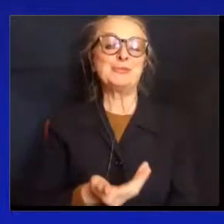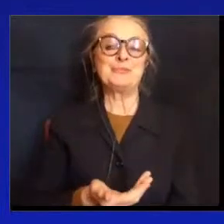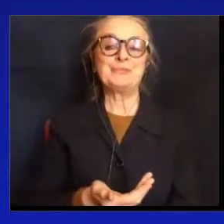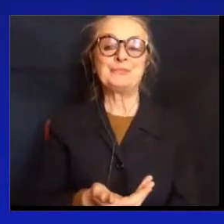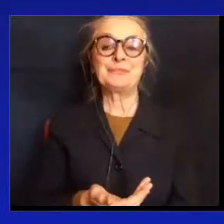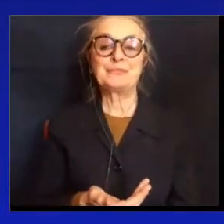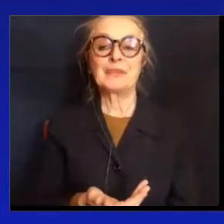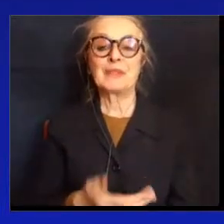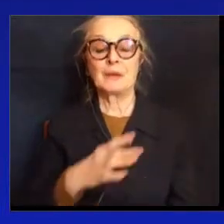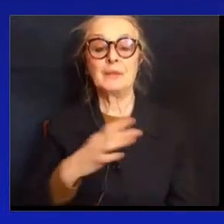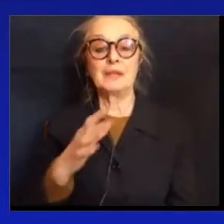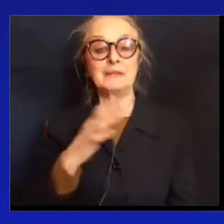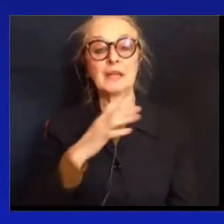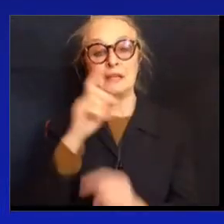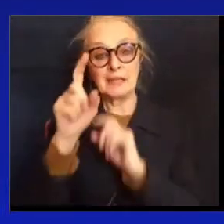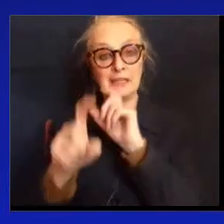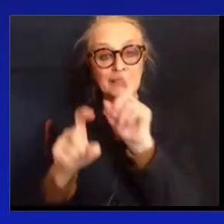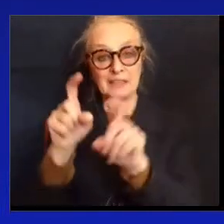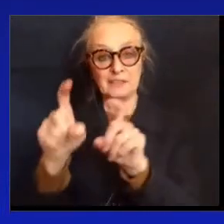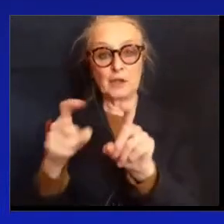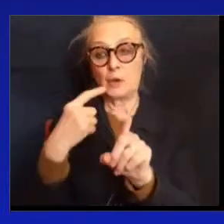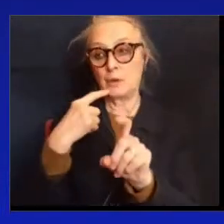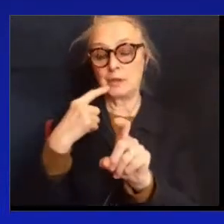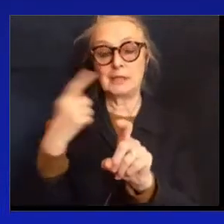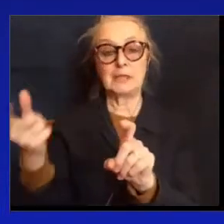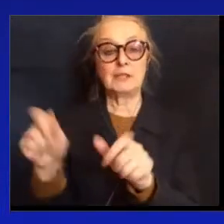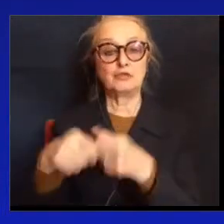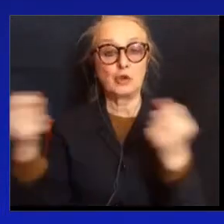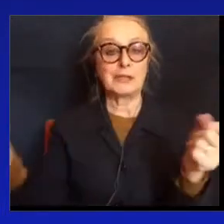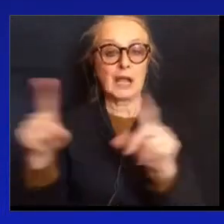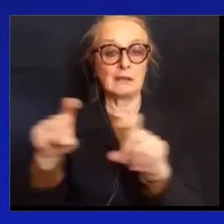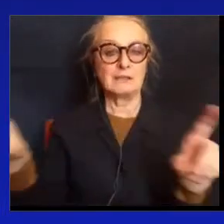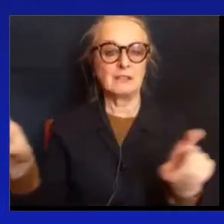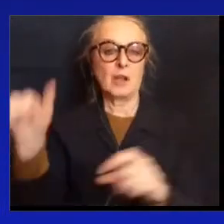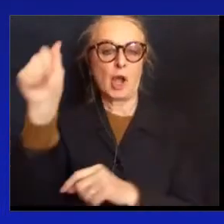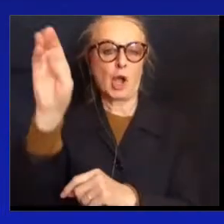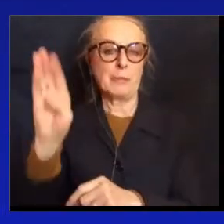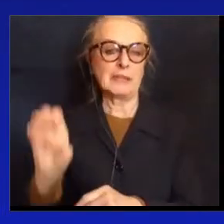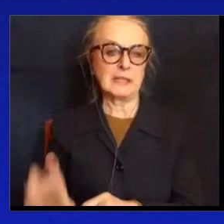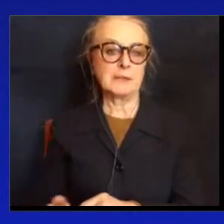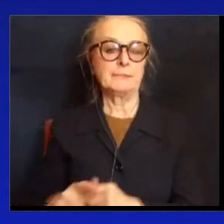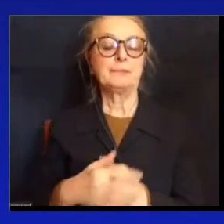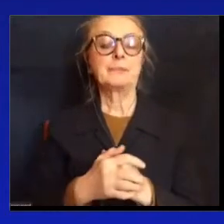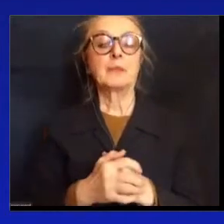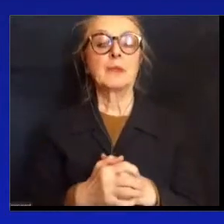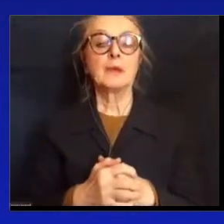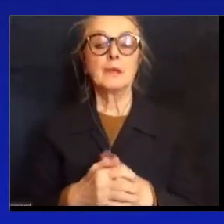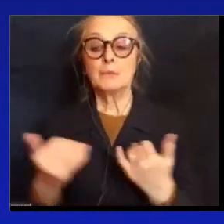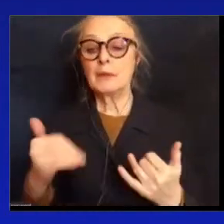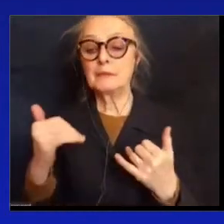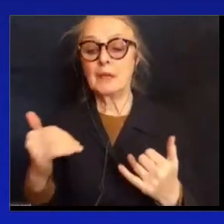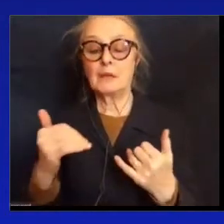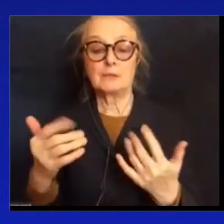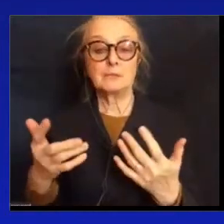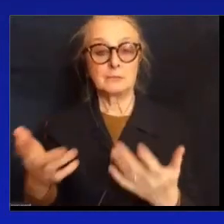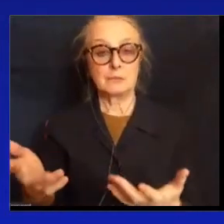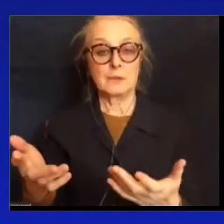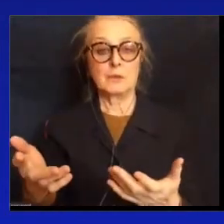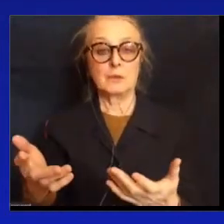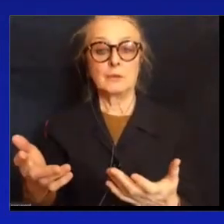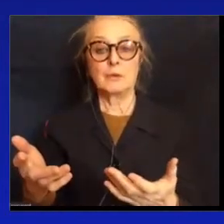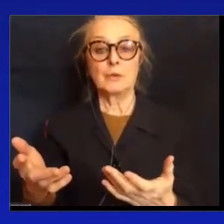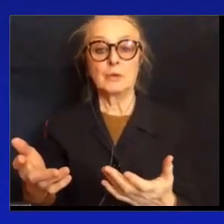Invite questions from each media agency alphabetically. You may ask one question with one follow-up. Nous allons maintenant répondre